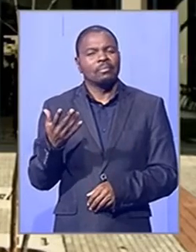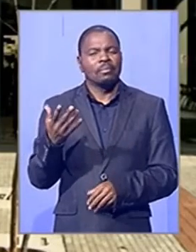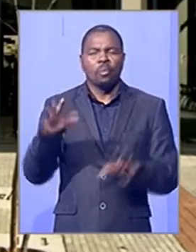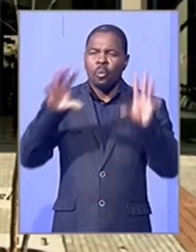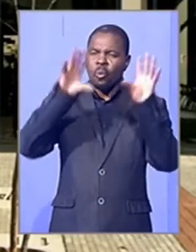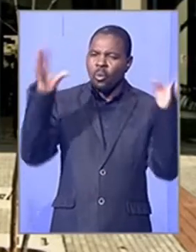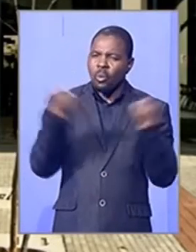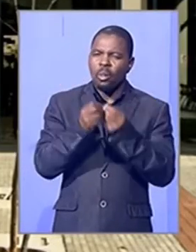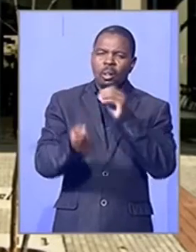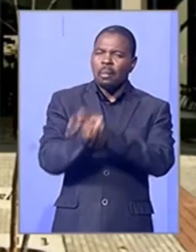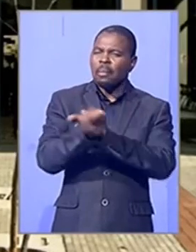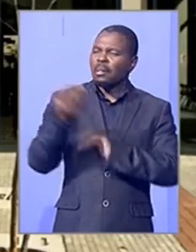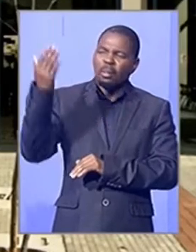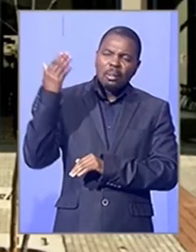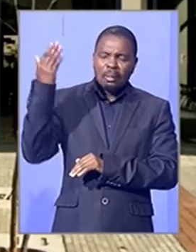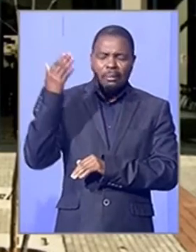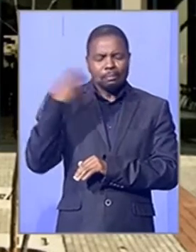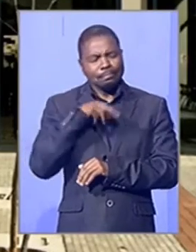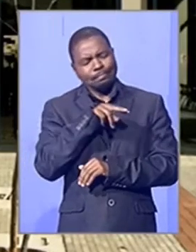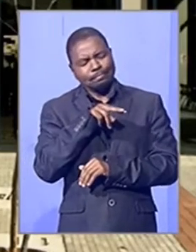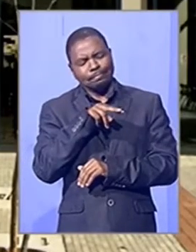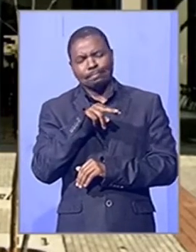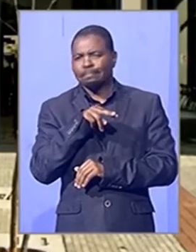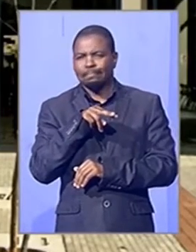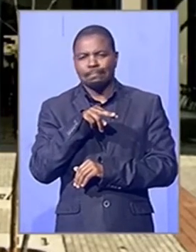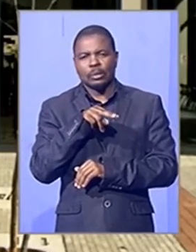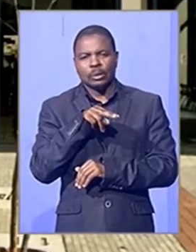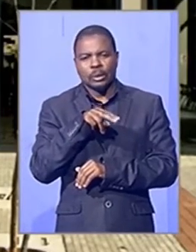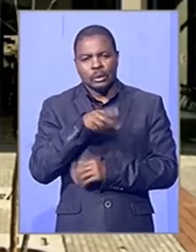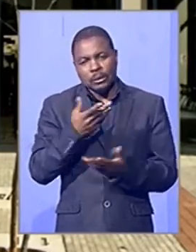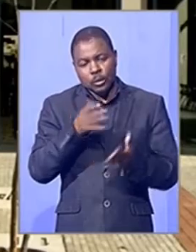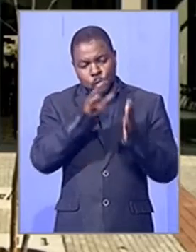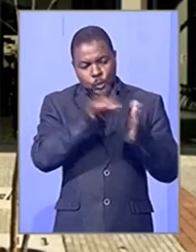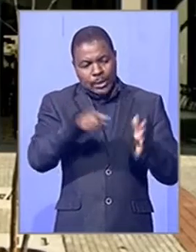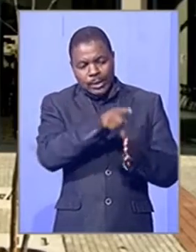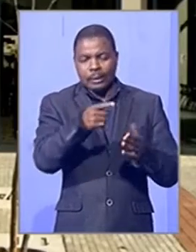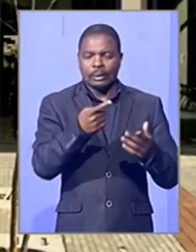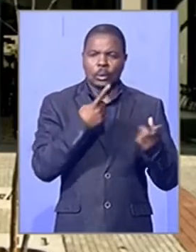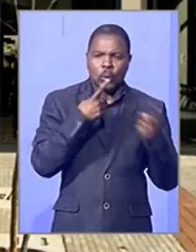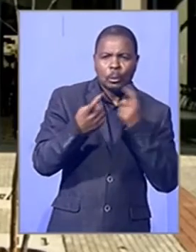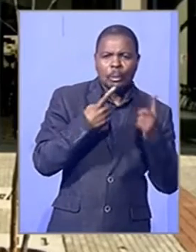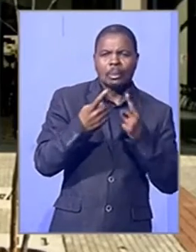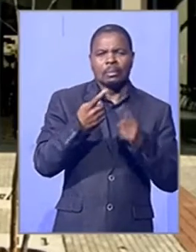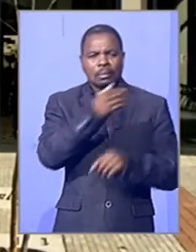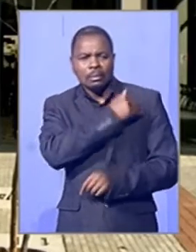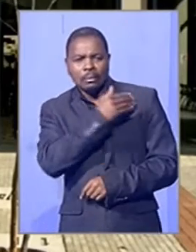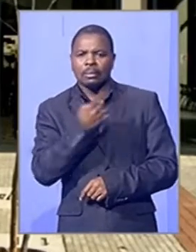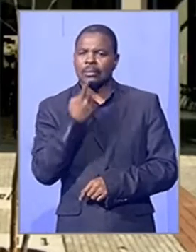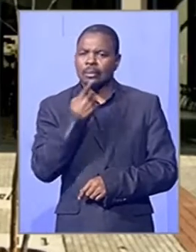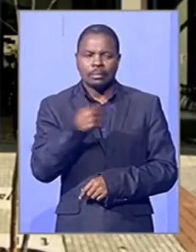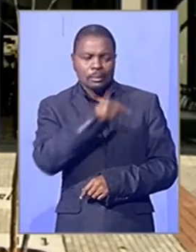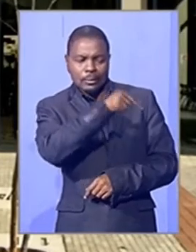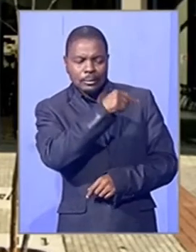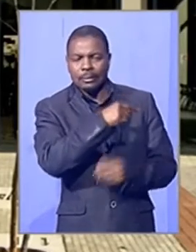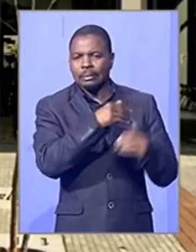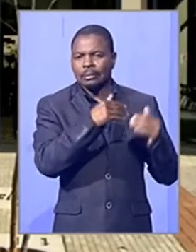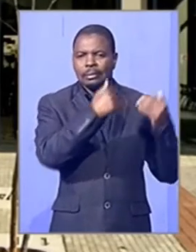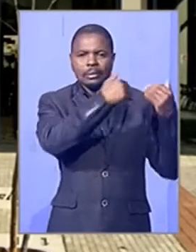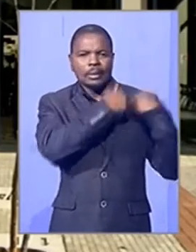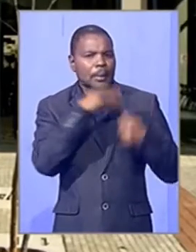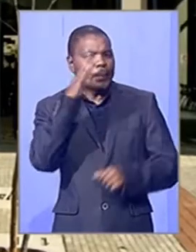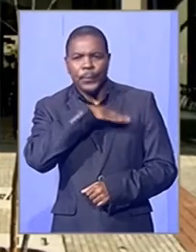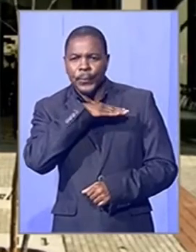all that thing happened, like students were busy texting us saying that we are no longer safe, we